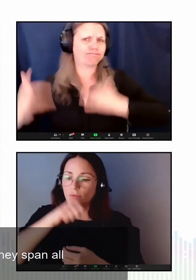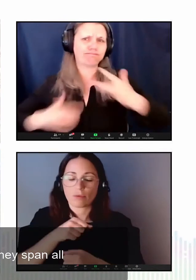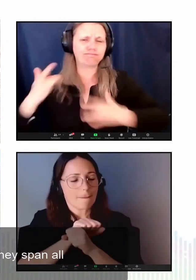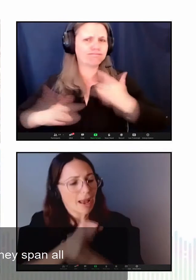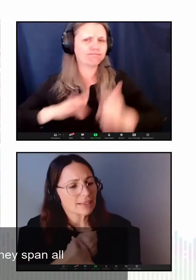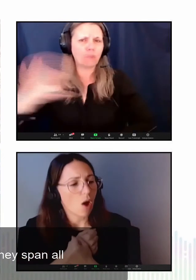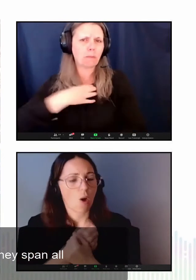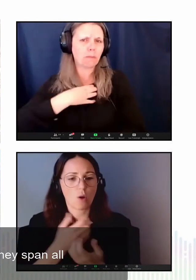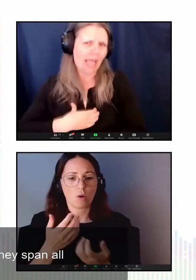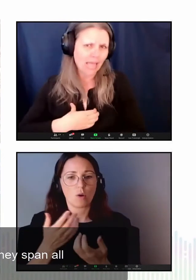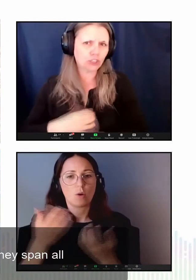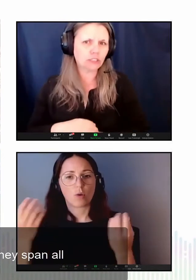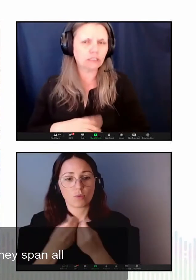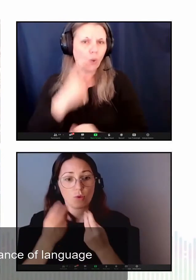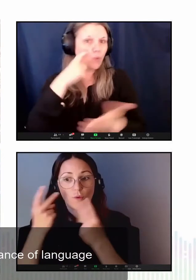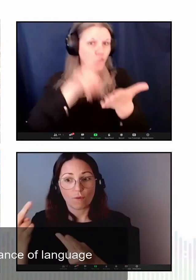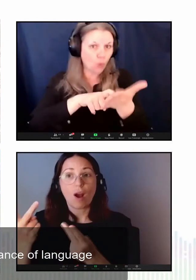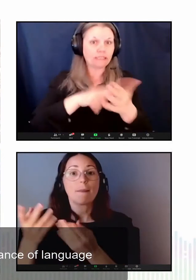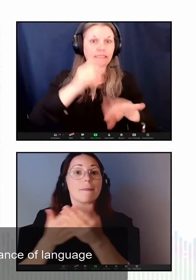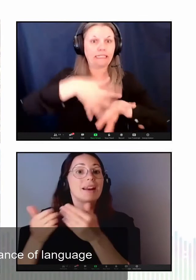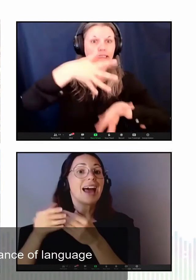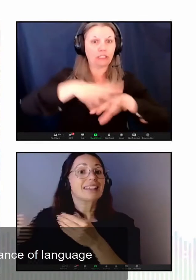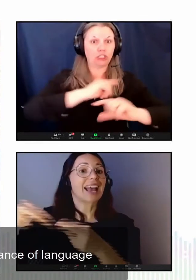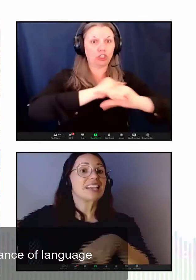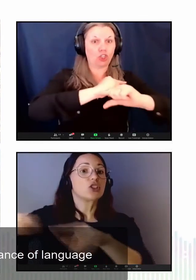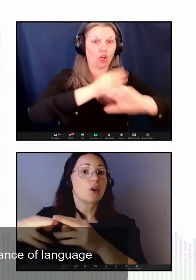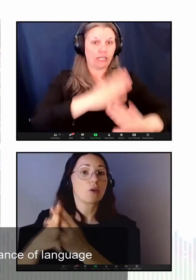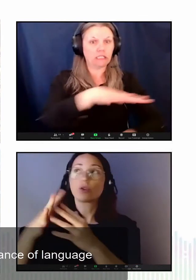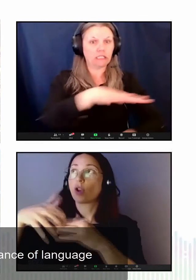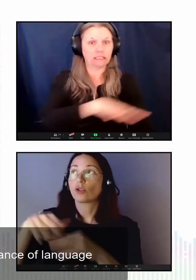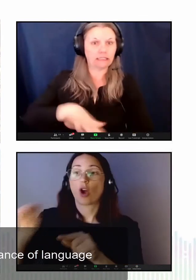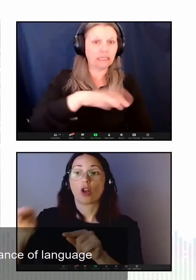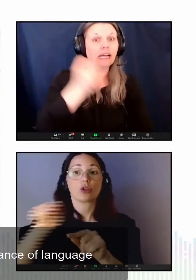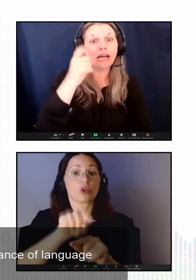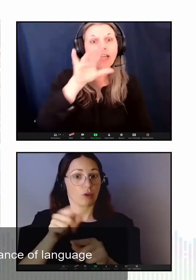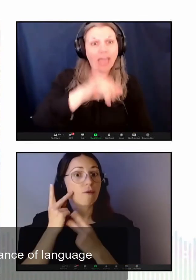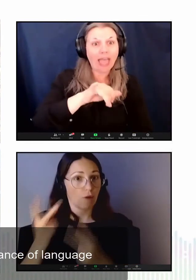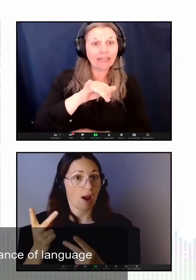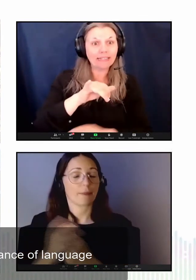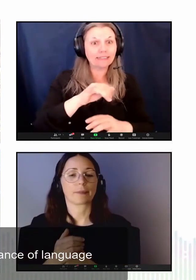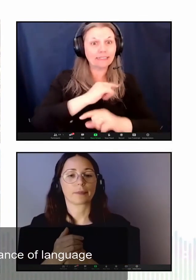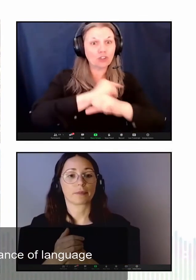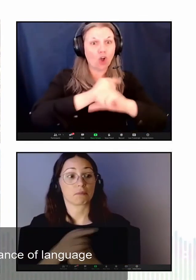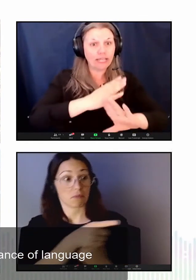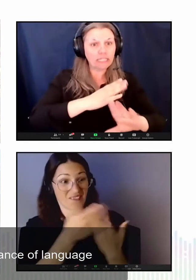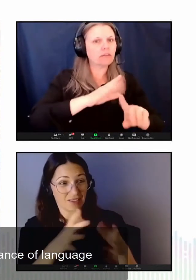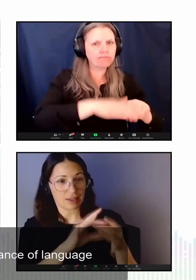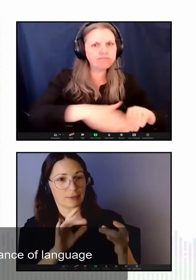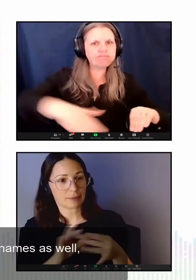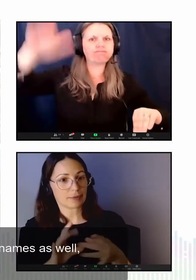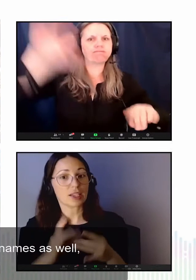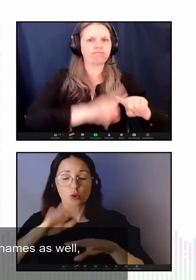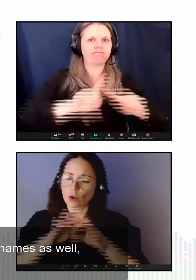Indigenous guardians, recognizing that they span all ages as well. You've touched upon the importance